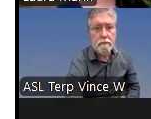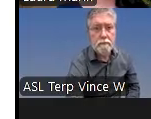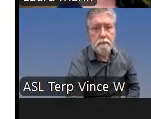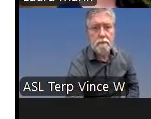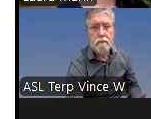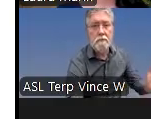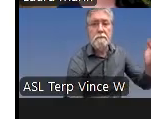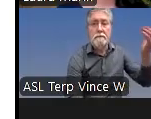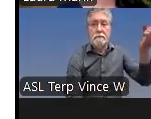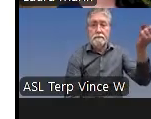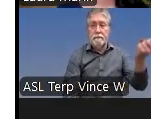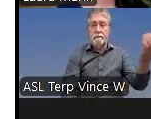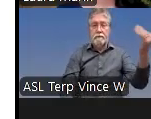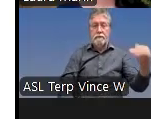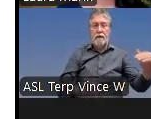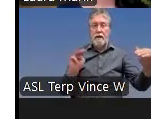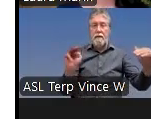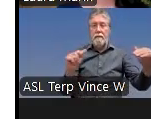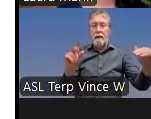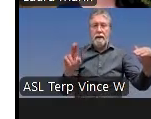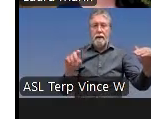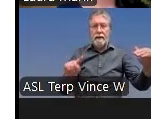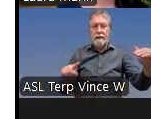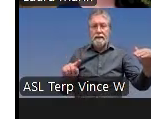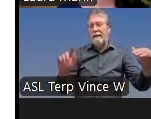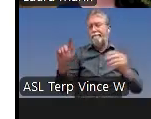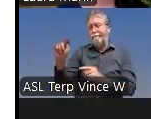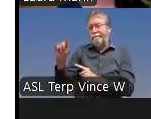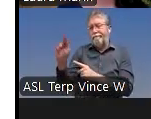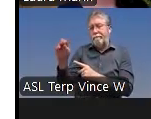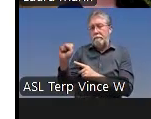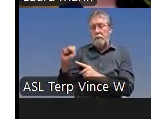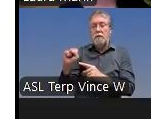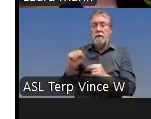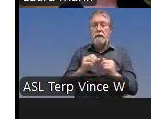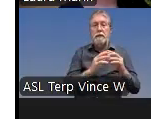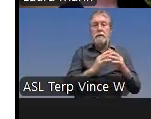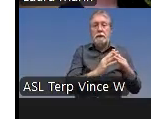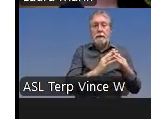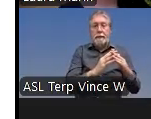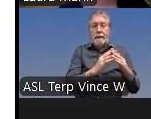there. That is a newer site, although not much newer. I'm